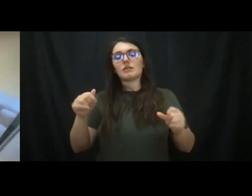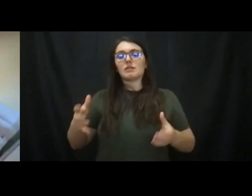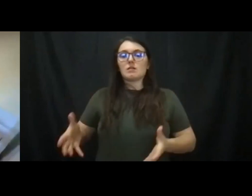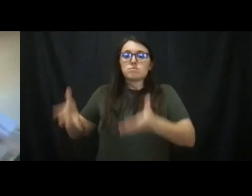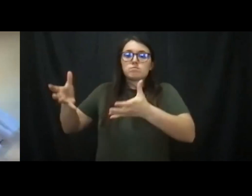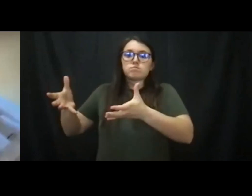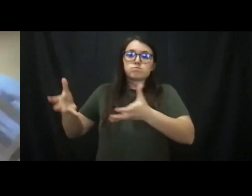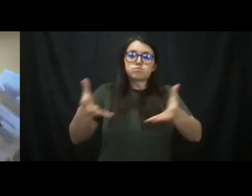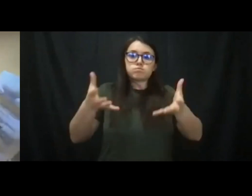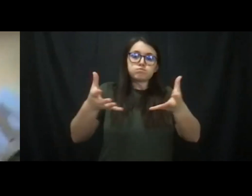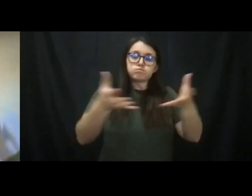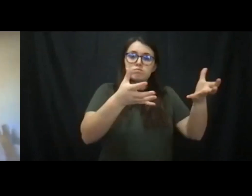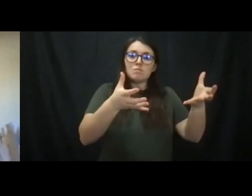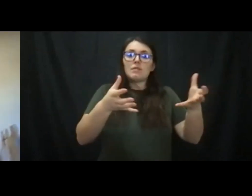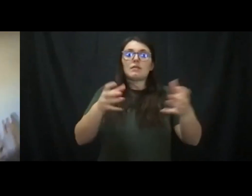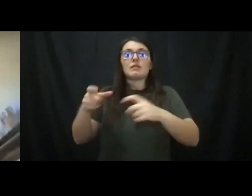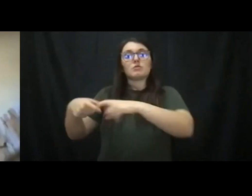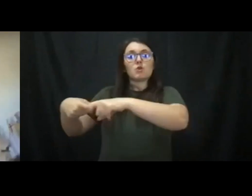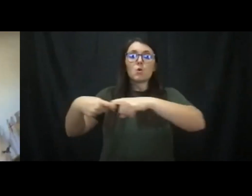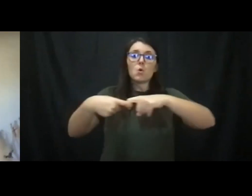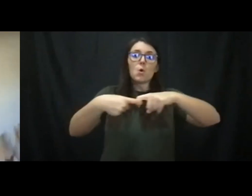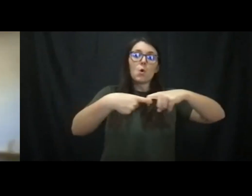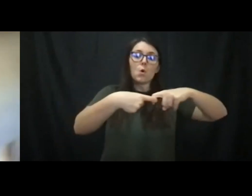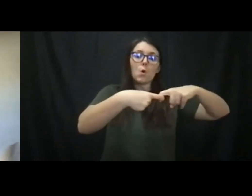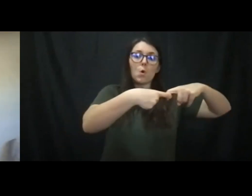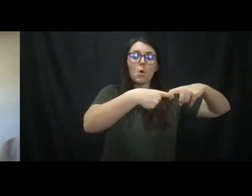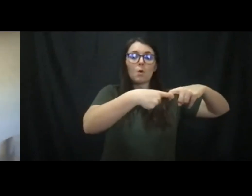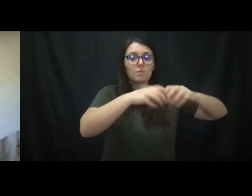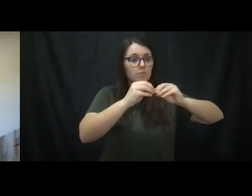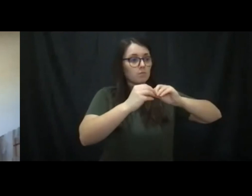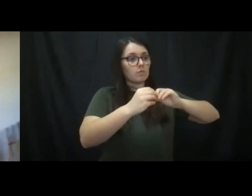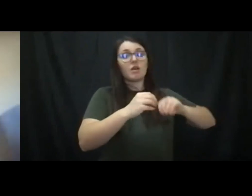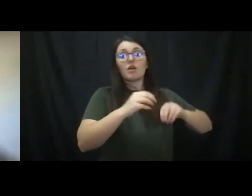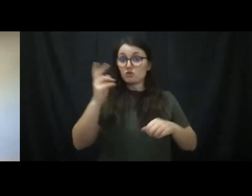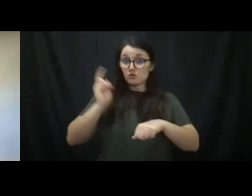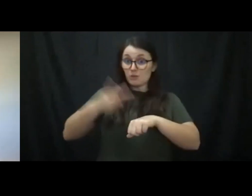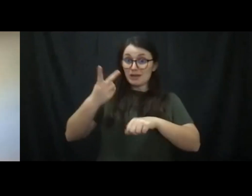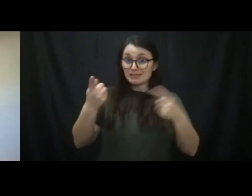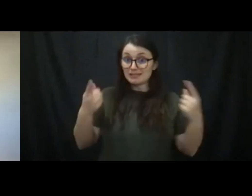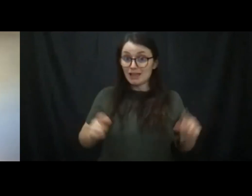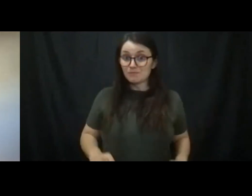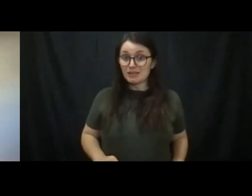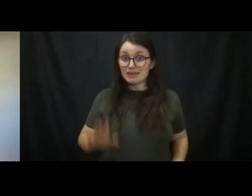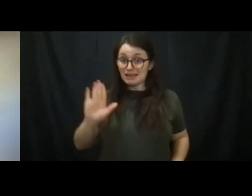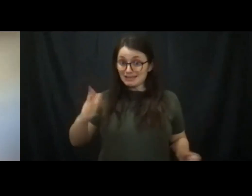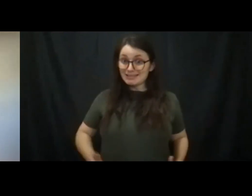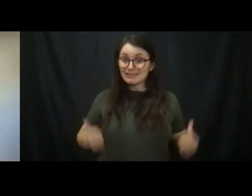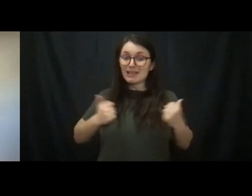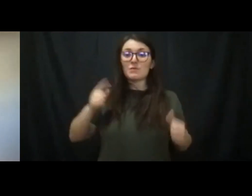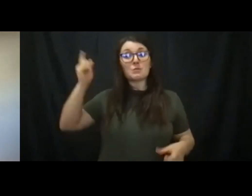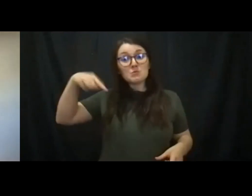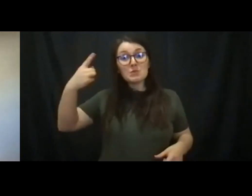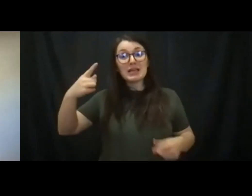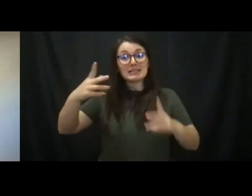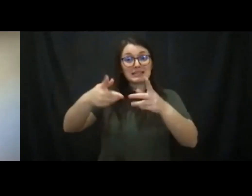up, and they towed him back out and he was free. So twice in his life in a crazy place in the